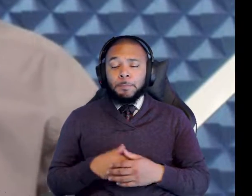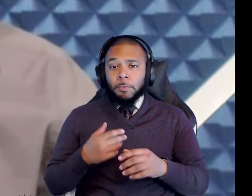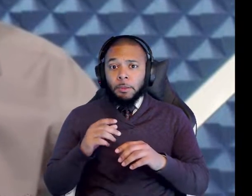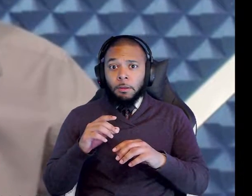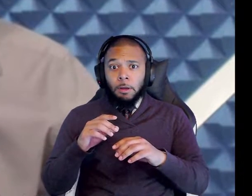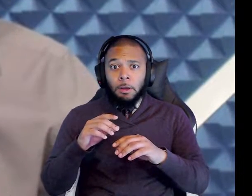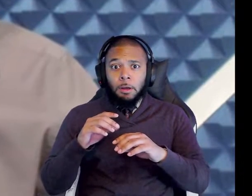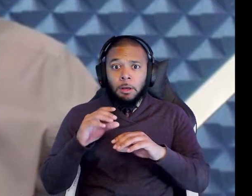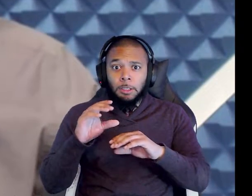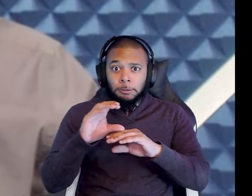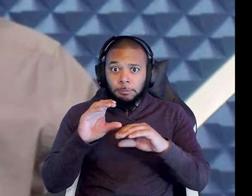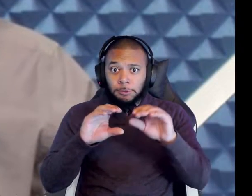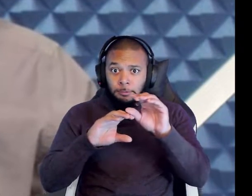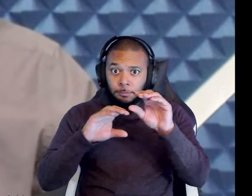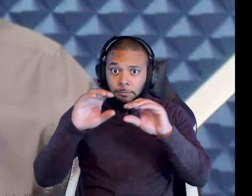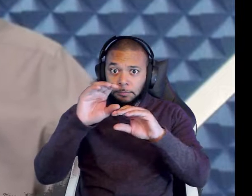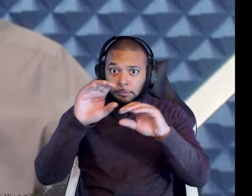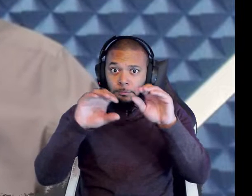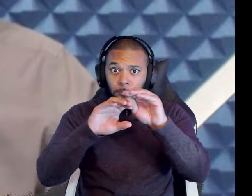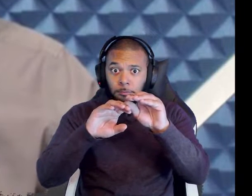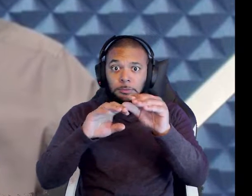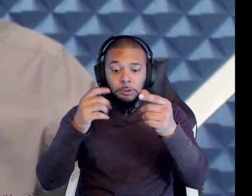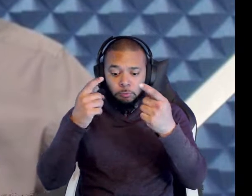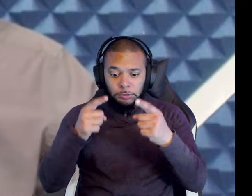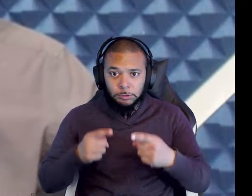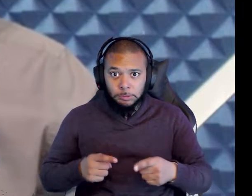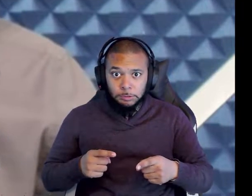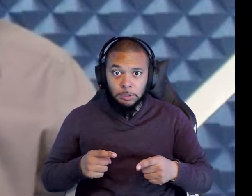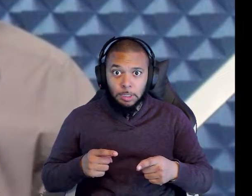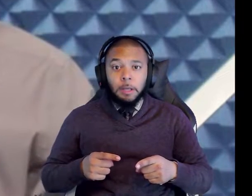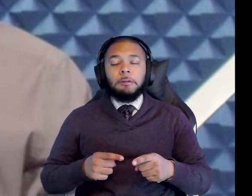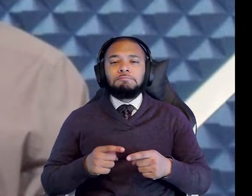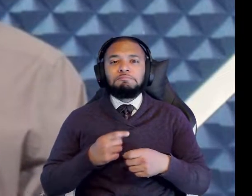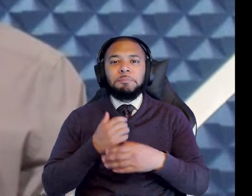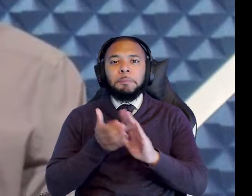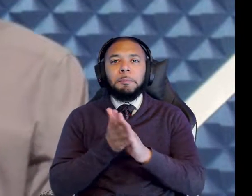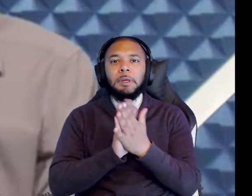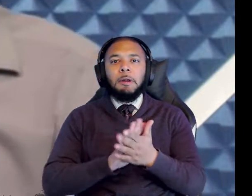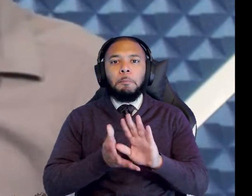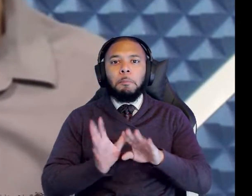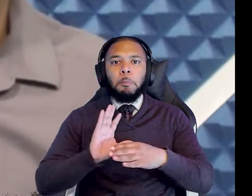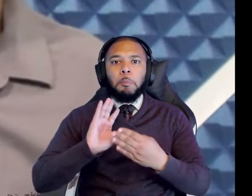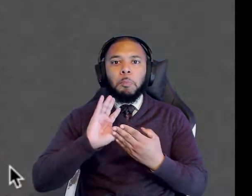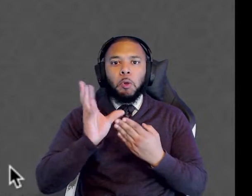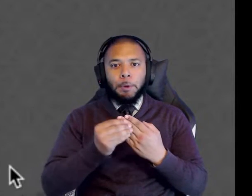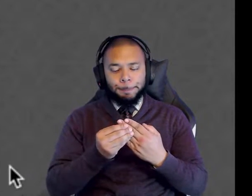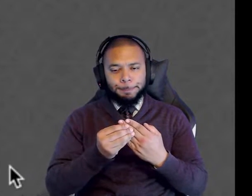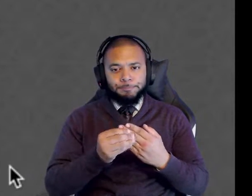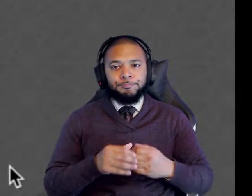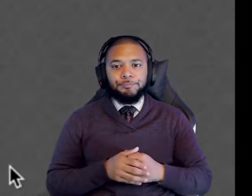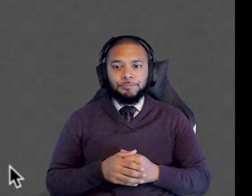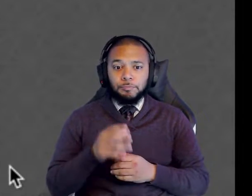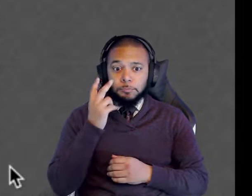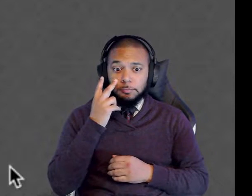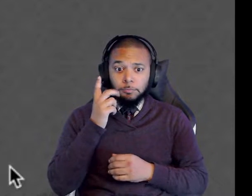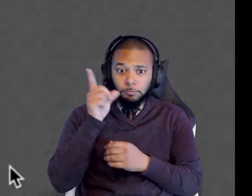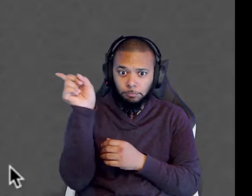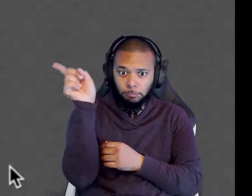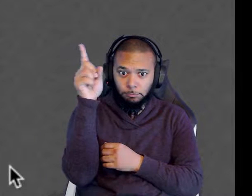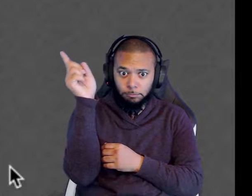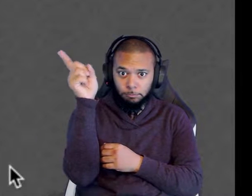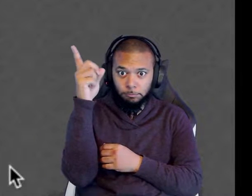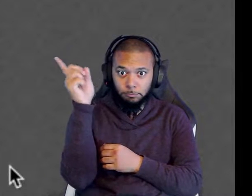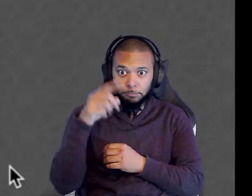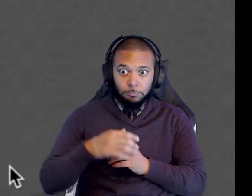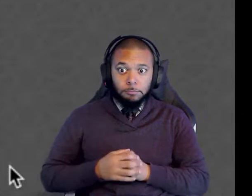blocks in the right way to make our program. So if you look at my screen here, this is an